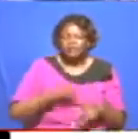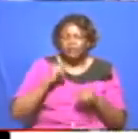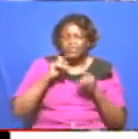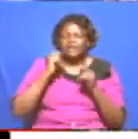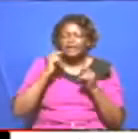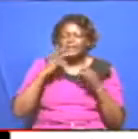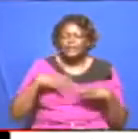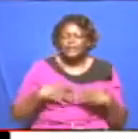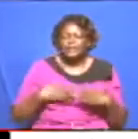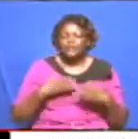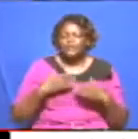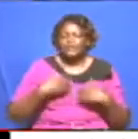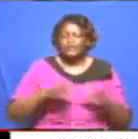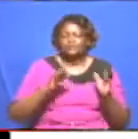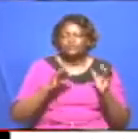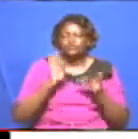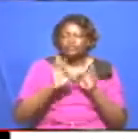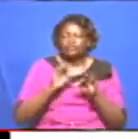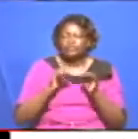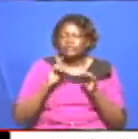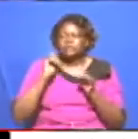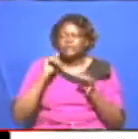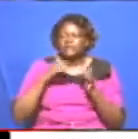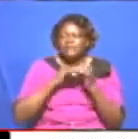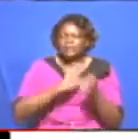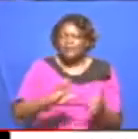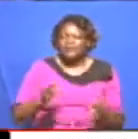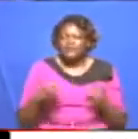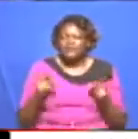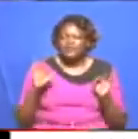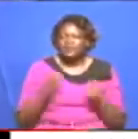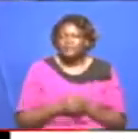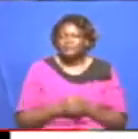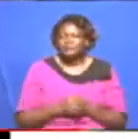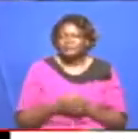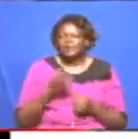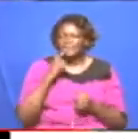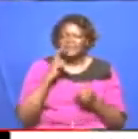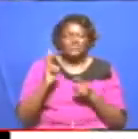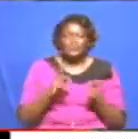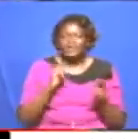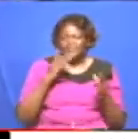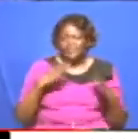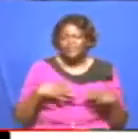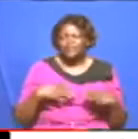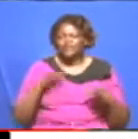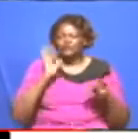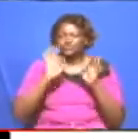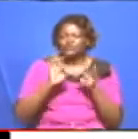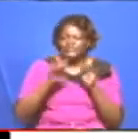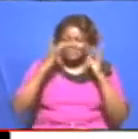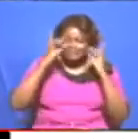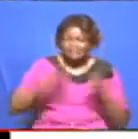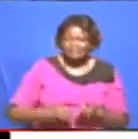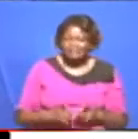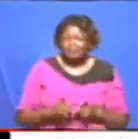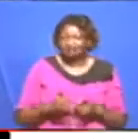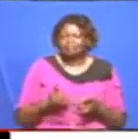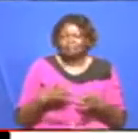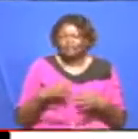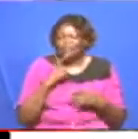their leaders freely. Kenya ya leo ni mwananchi wa kawaida ataamua kiongozi wake ni nani. Mambo ya project wa Kenya